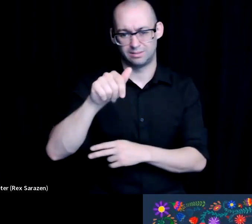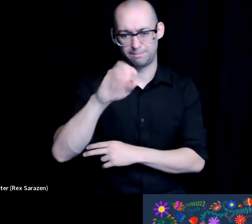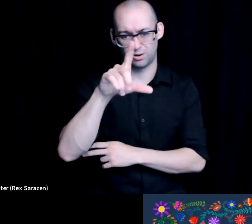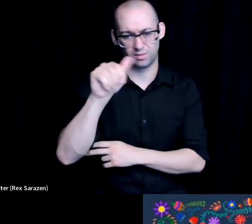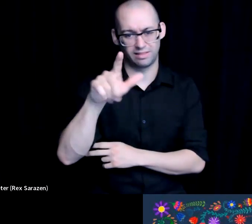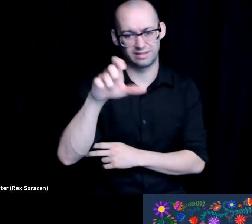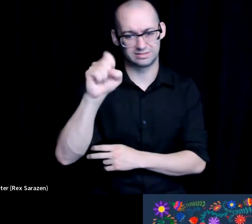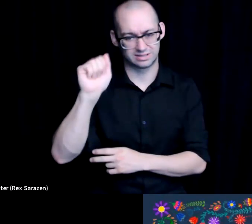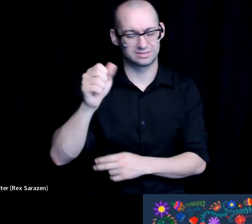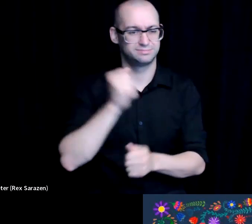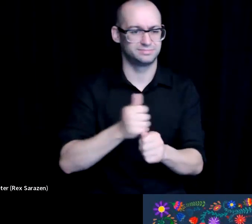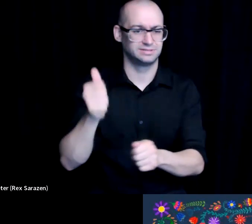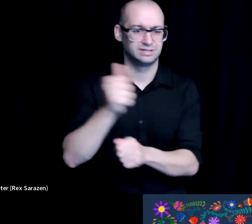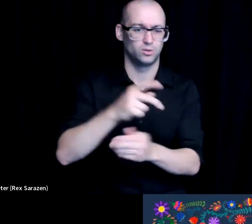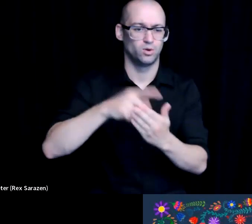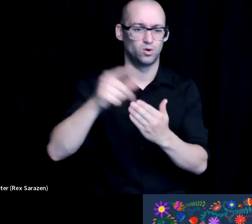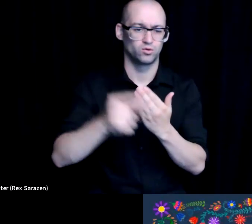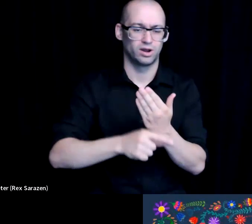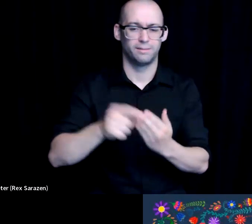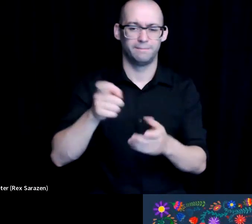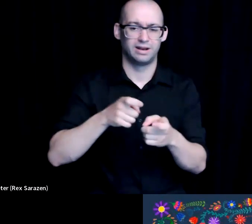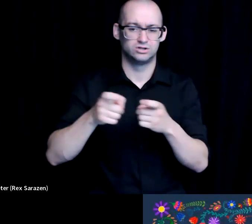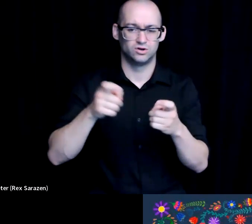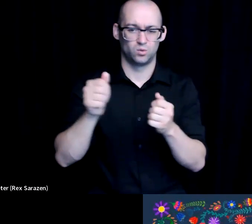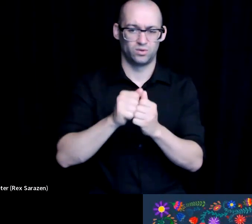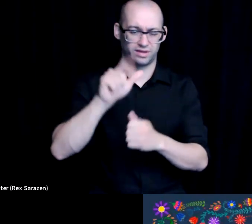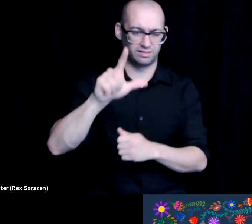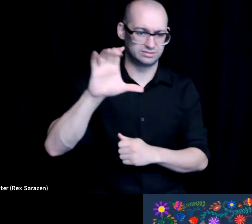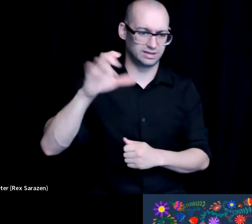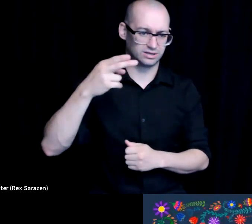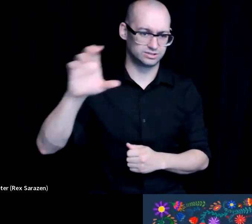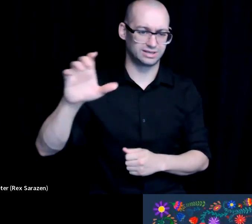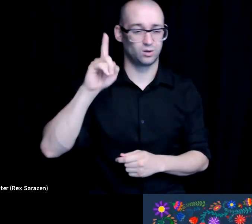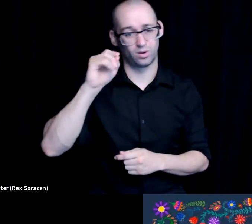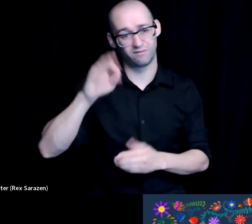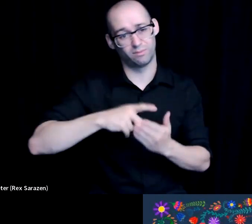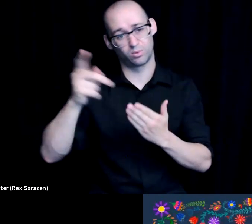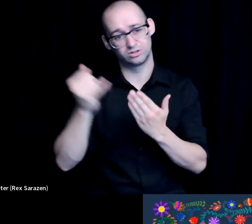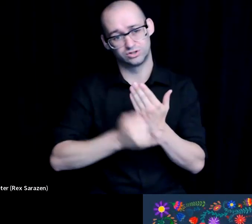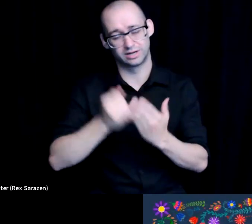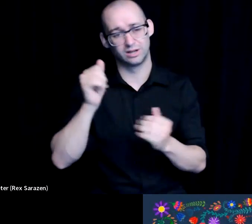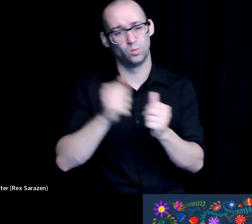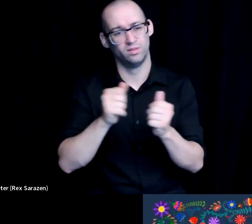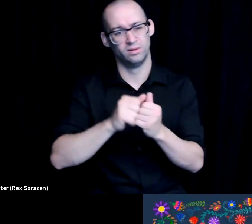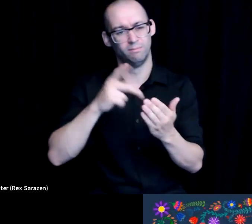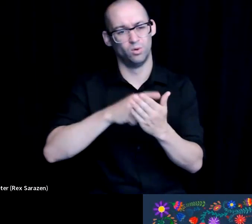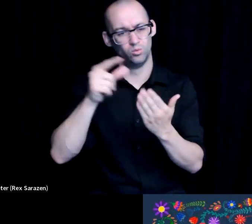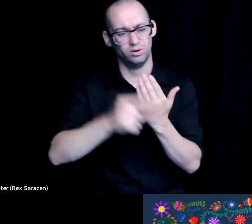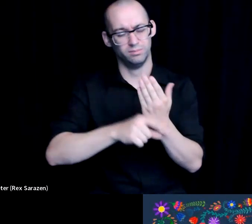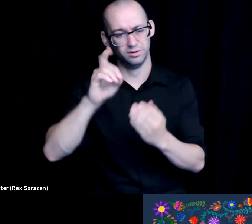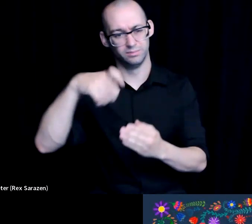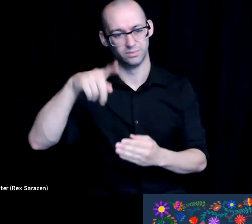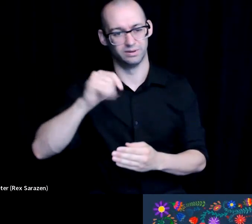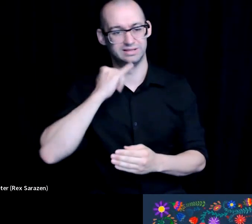Program Manager with Latino Coalition for Healthy California. And one of our projects under Programs Department is a listening